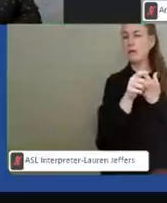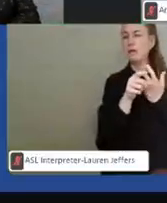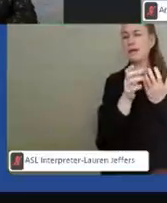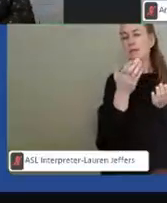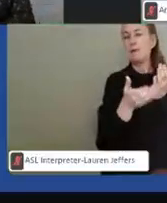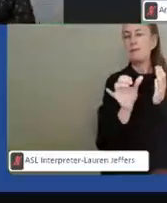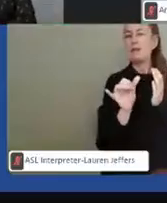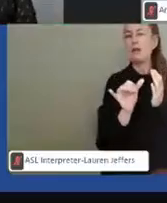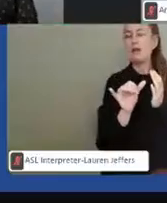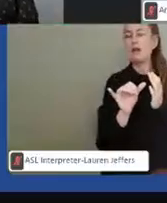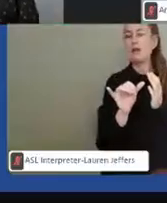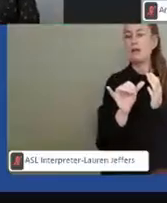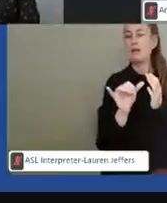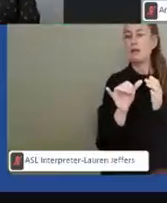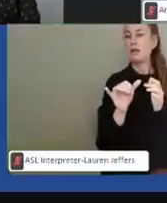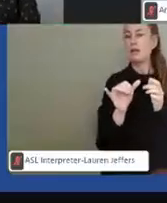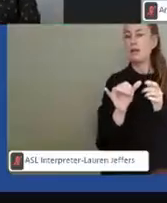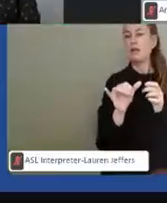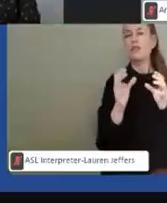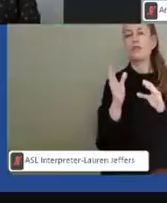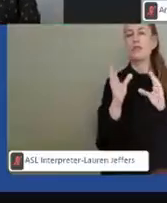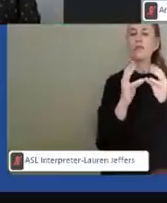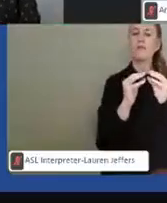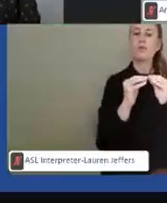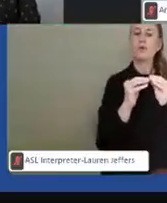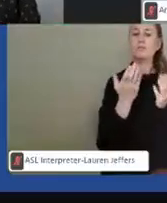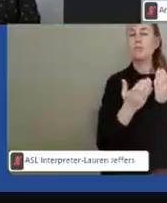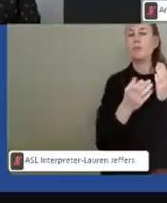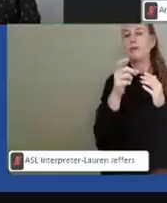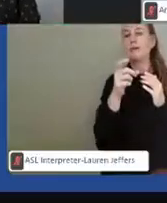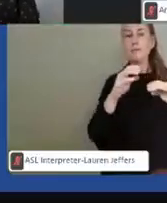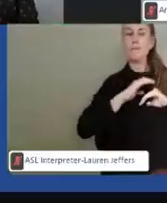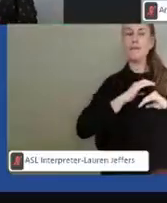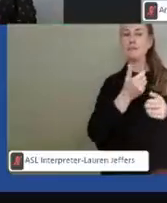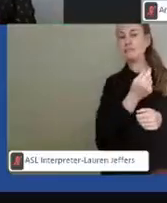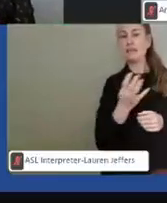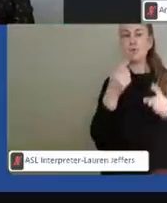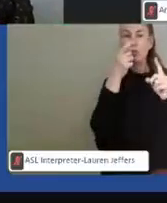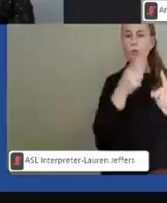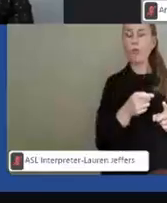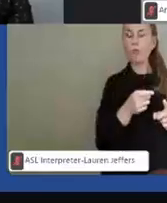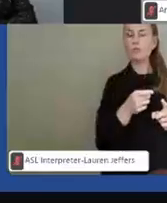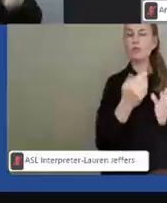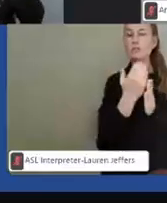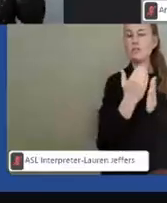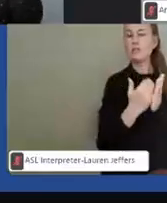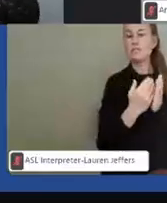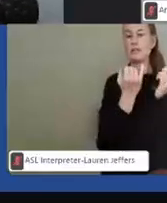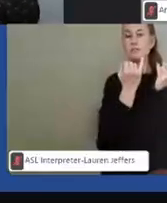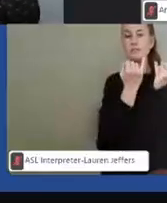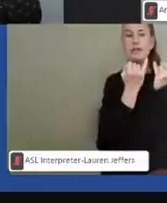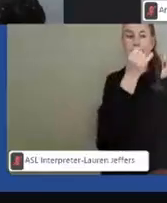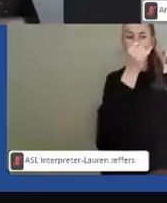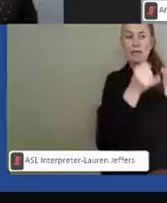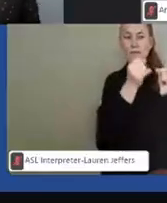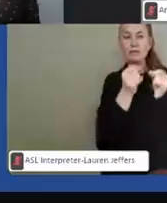like our quarterly public forums might meet several of these different goals, but we wanted to list them individually. And we wanted to do